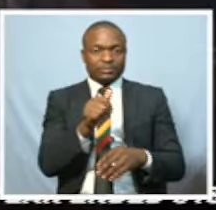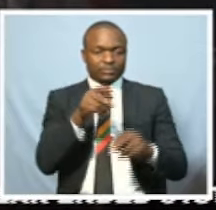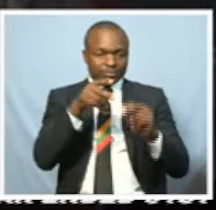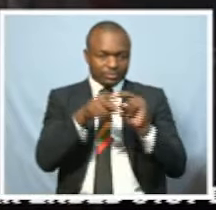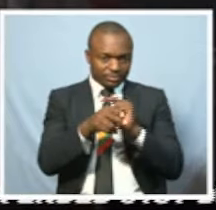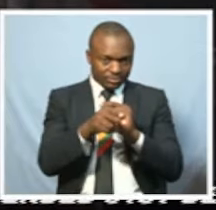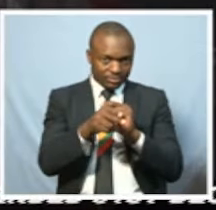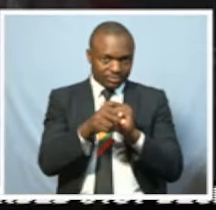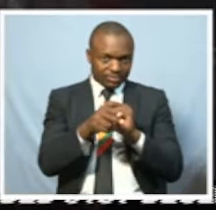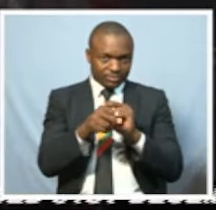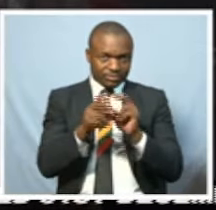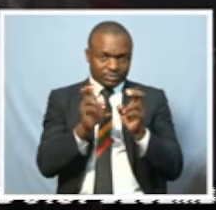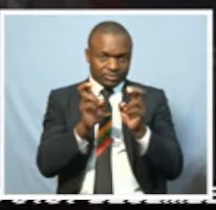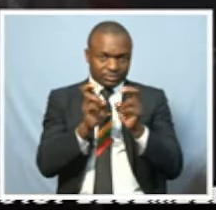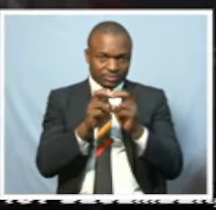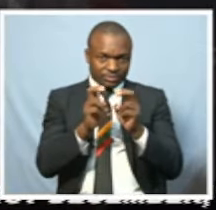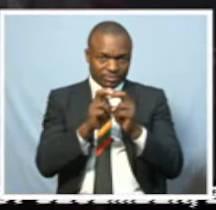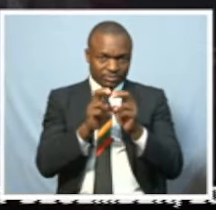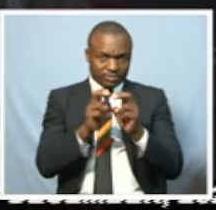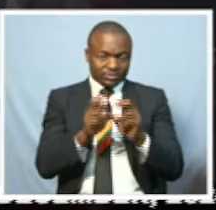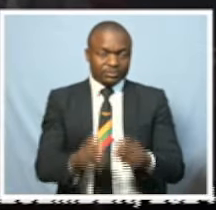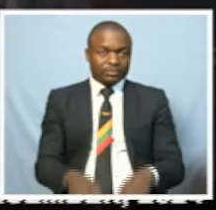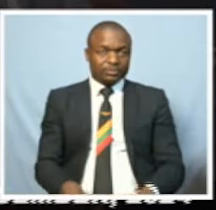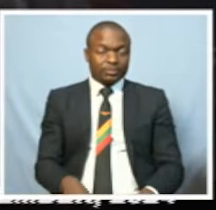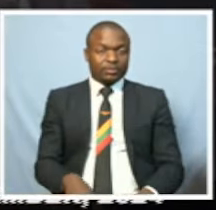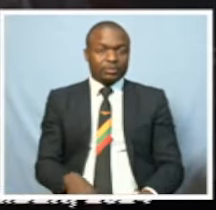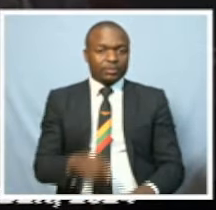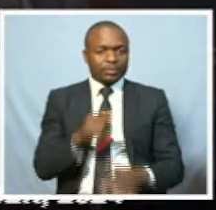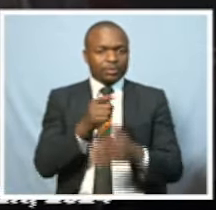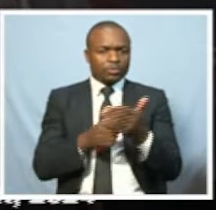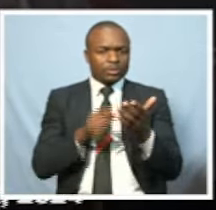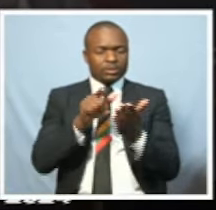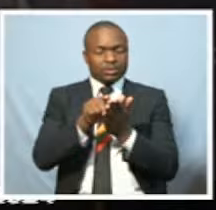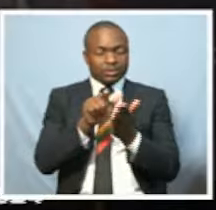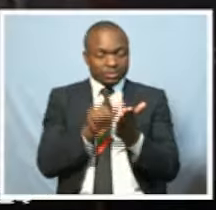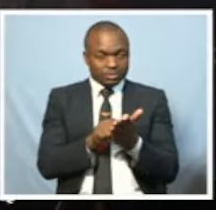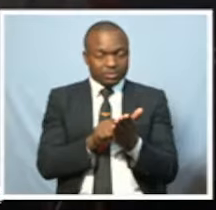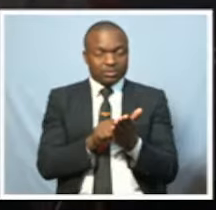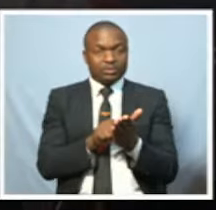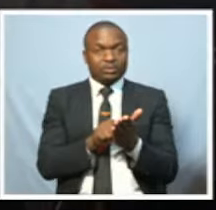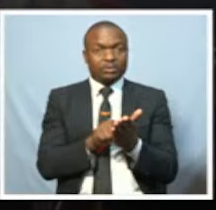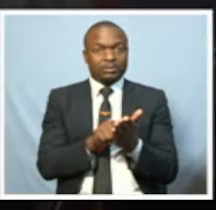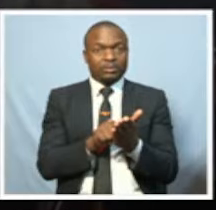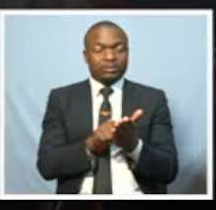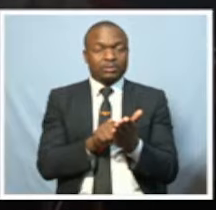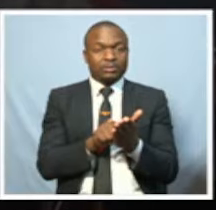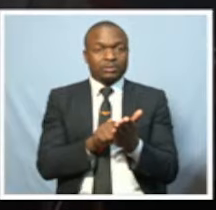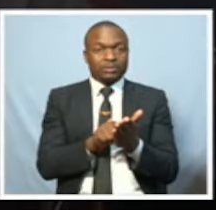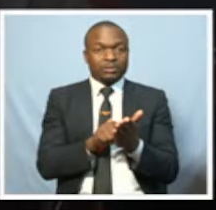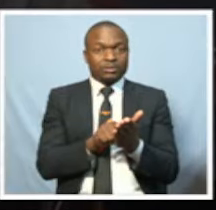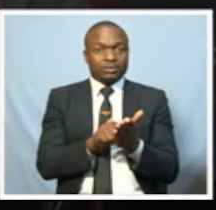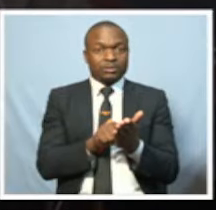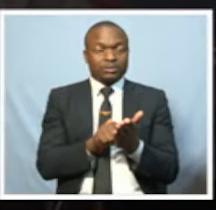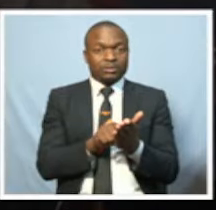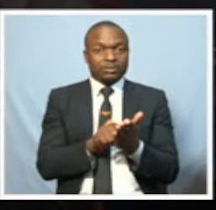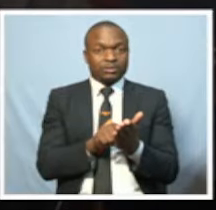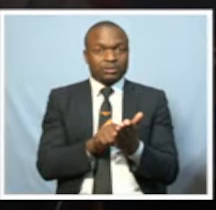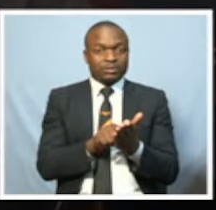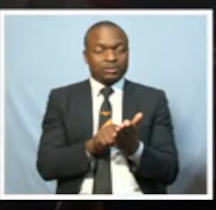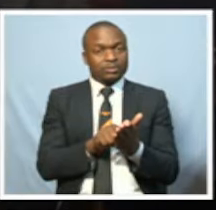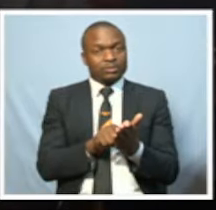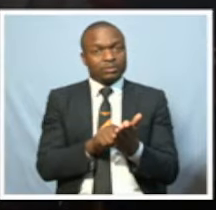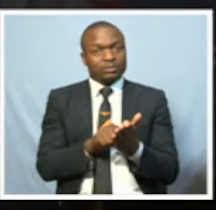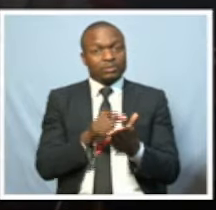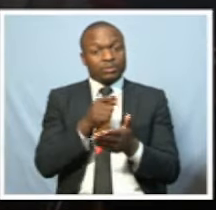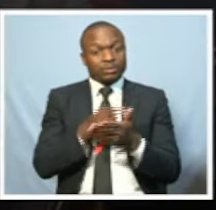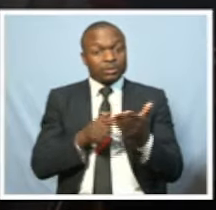terminate the contract, what legal obligations did the Chambray have